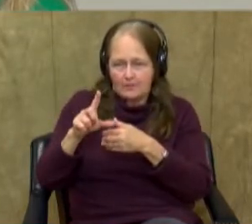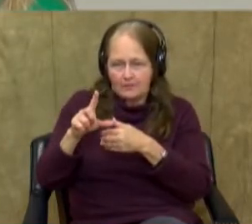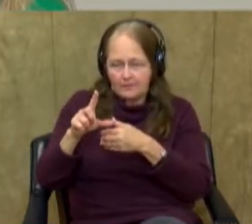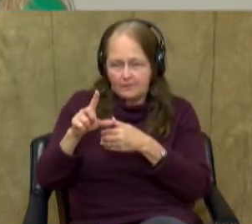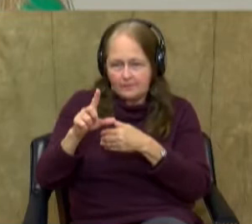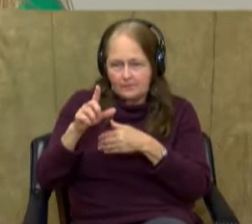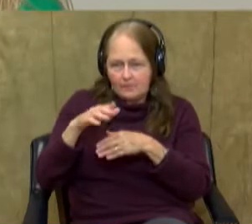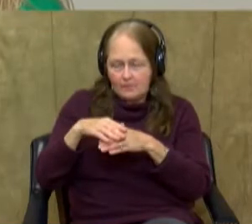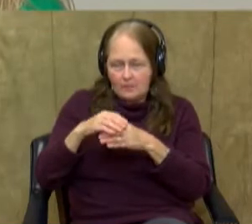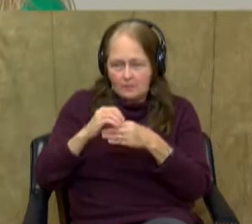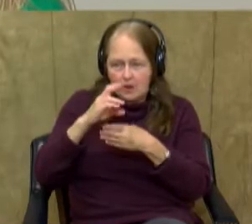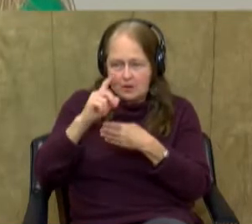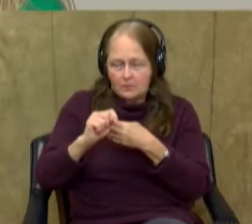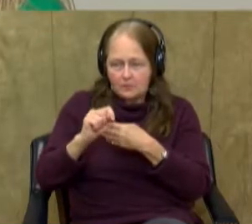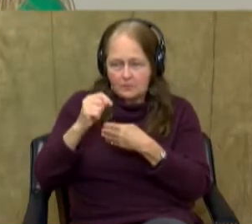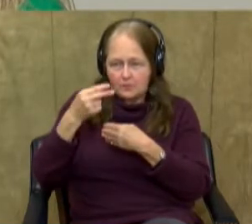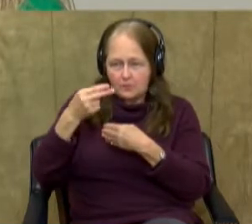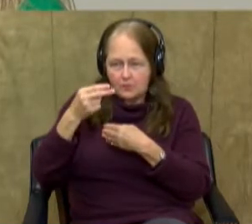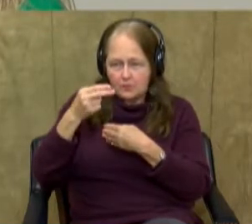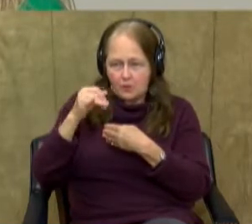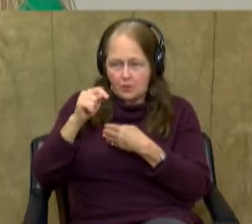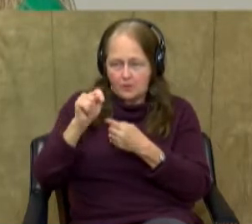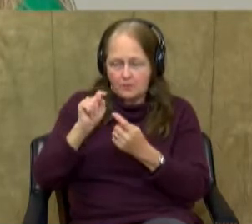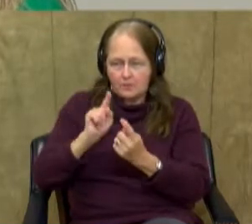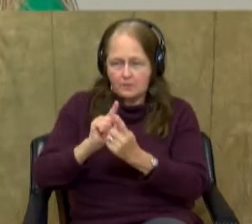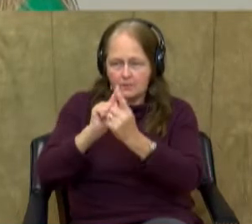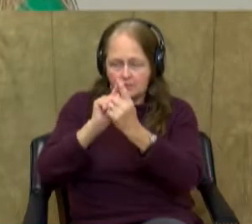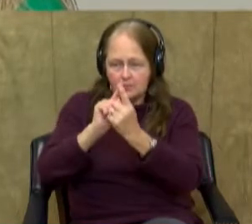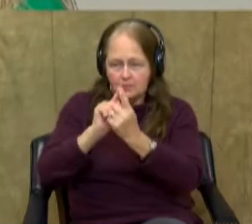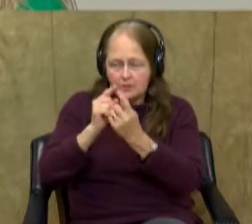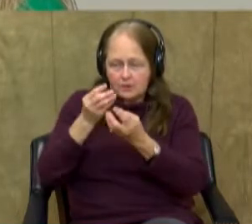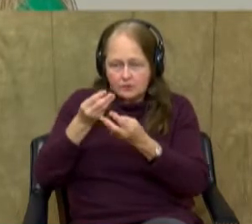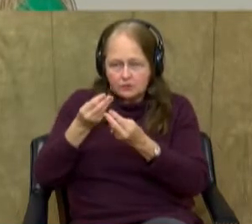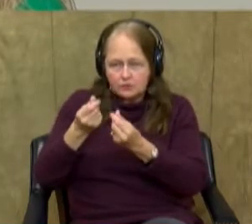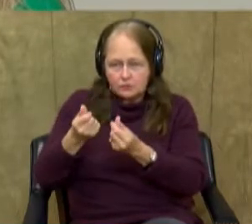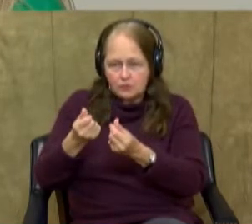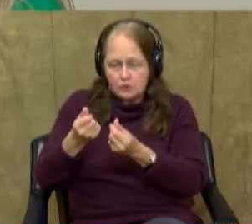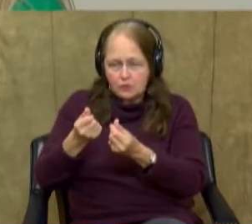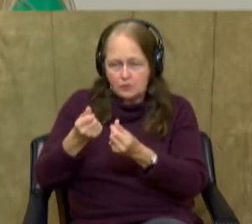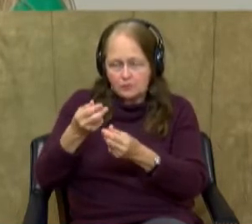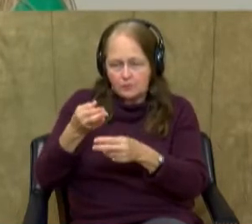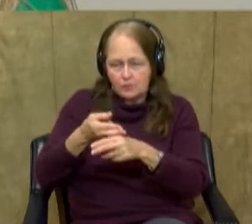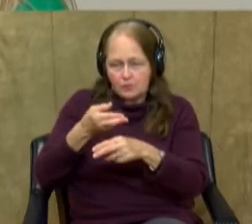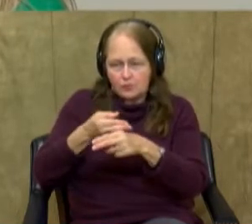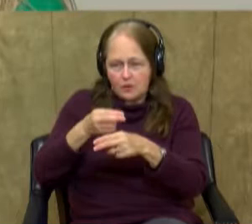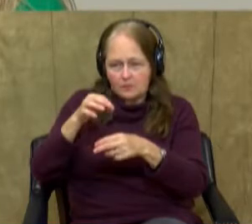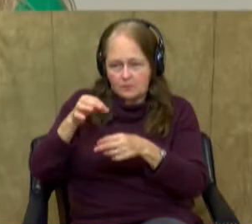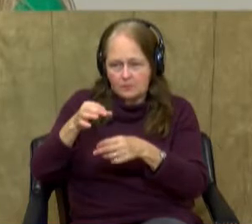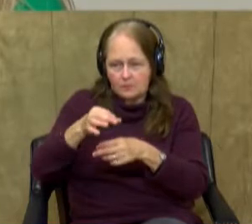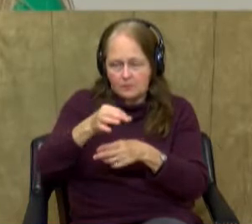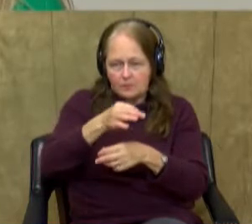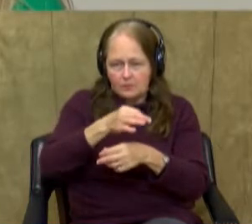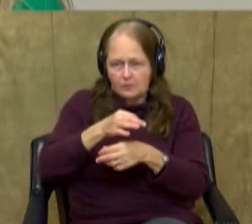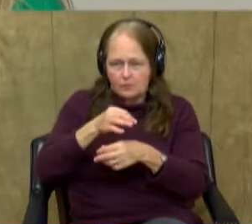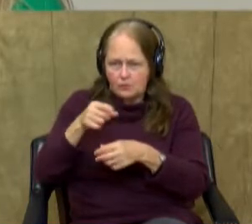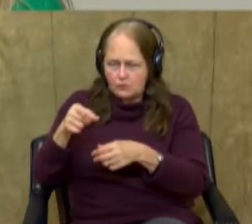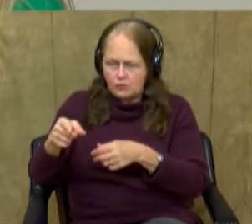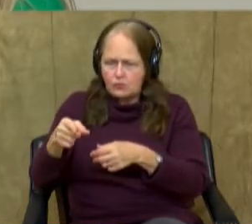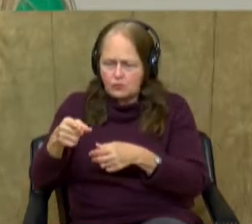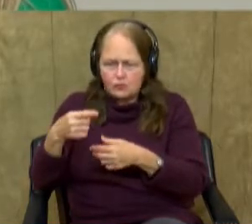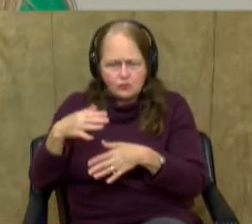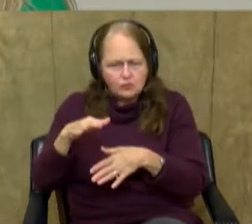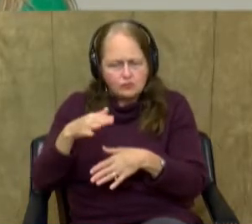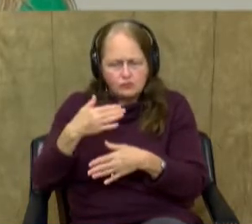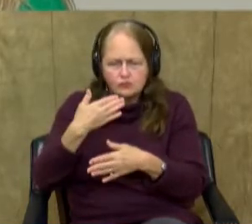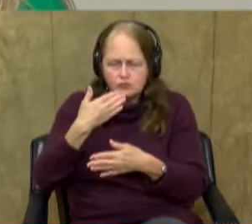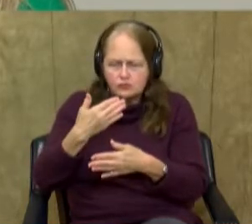In October, Hermit Crab approached a pile of smooth pebbles. "Ooh, how sturdy you are," said Hermit Crab.